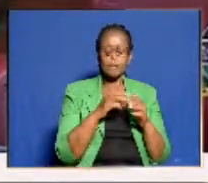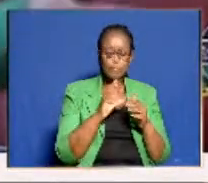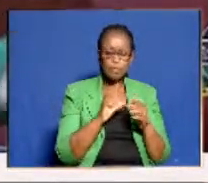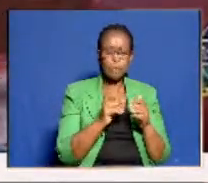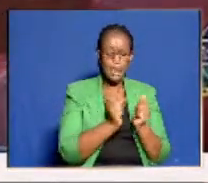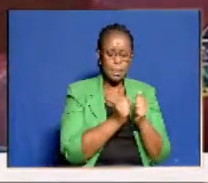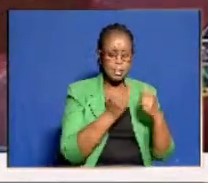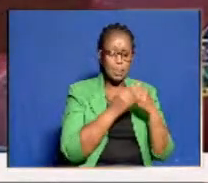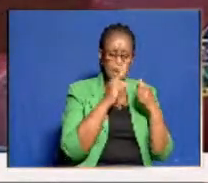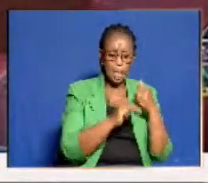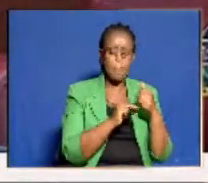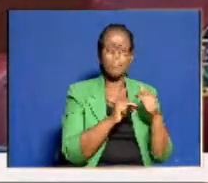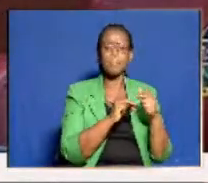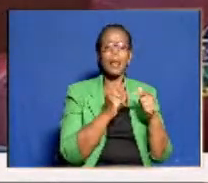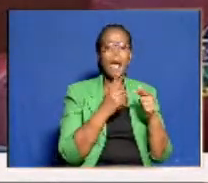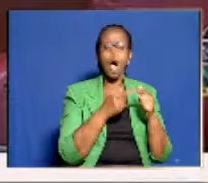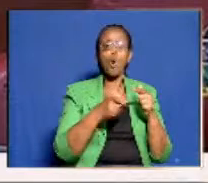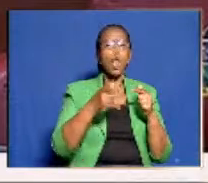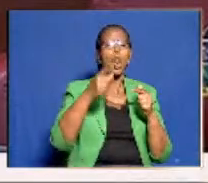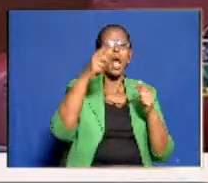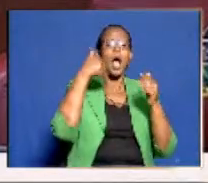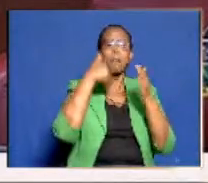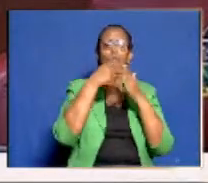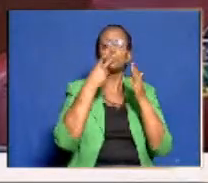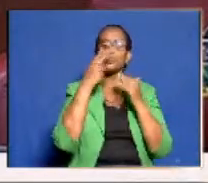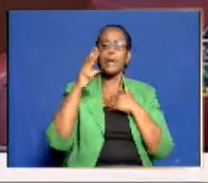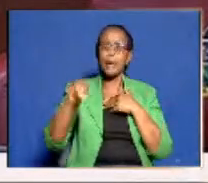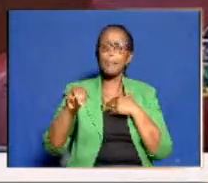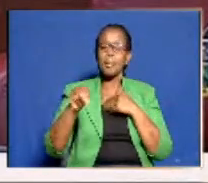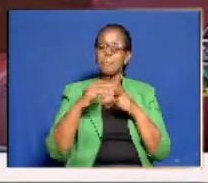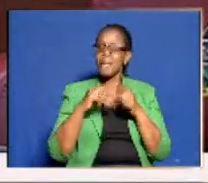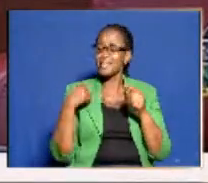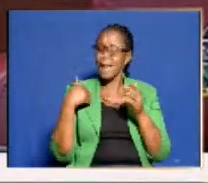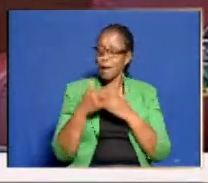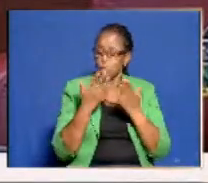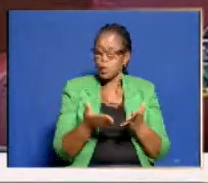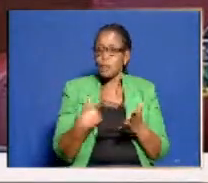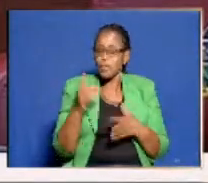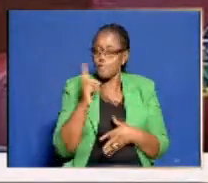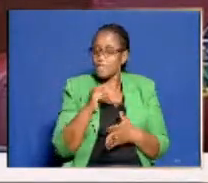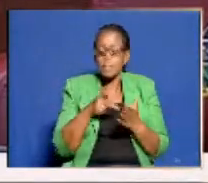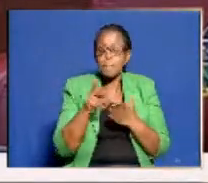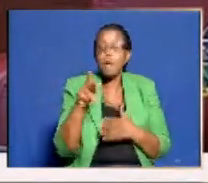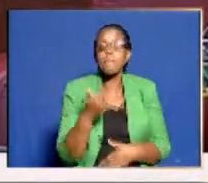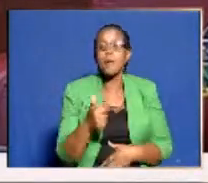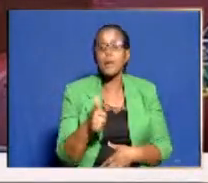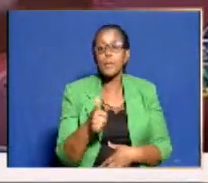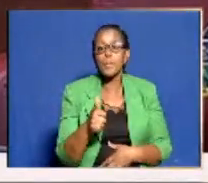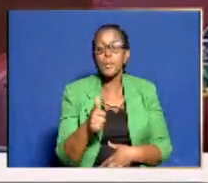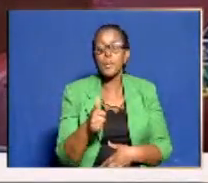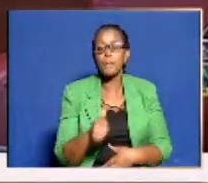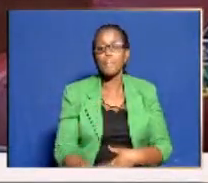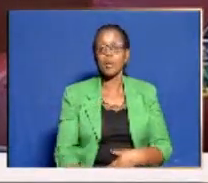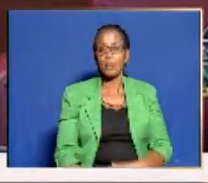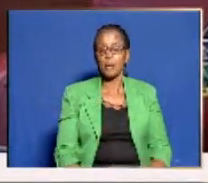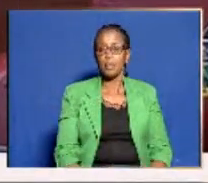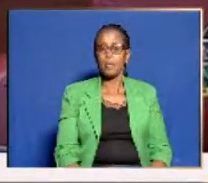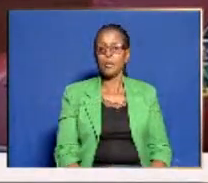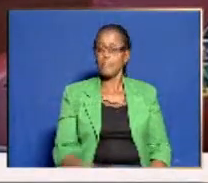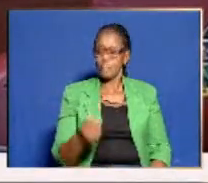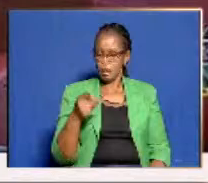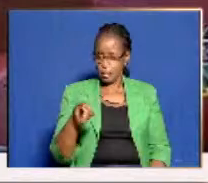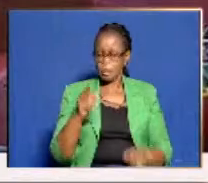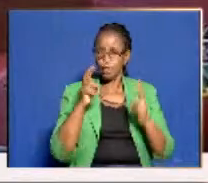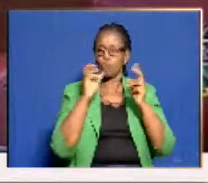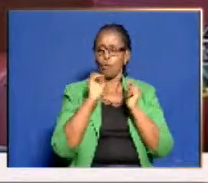and we are not yet there, we have not finished paying, we have a balance of 70 million, Honorable Speaker, there is this issue of standard gauge